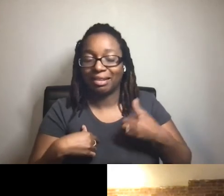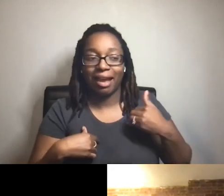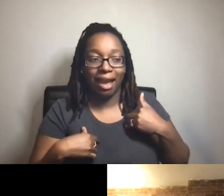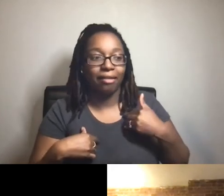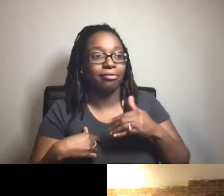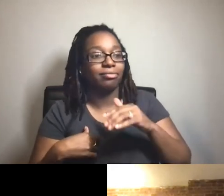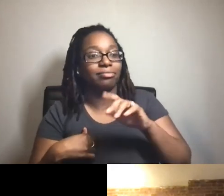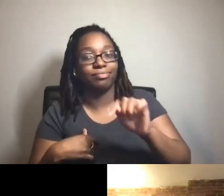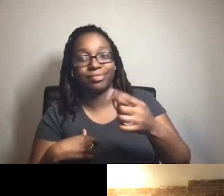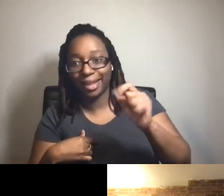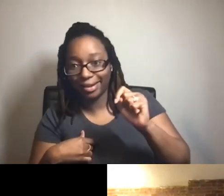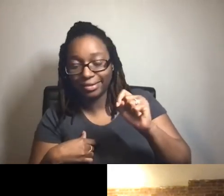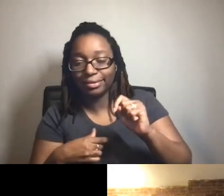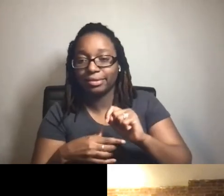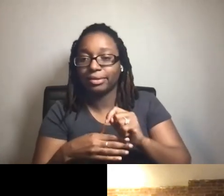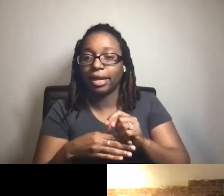text,